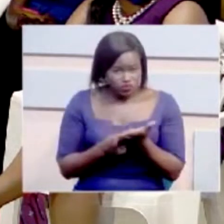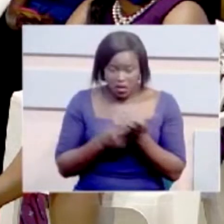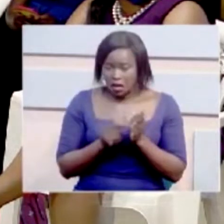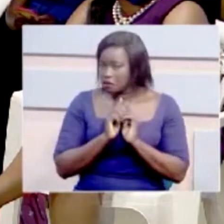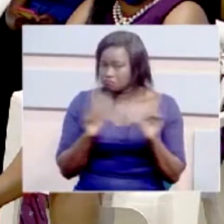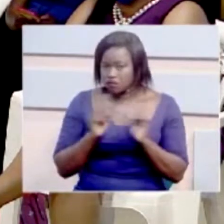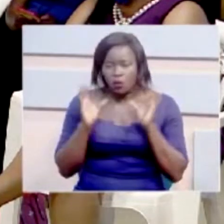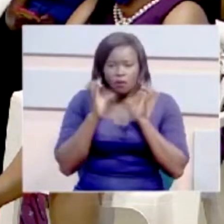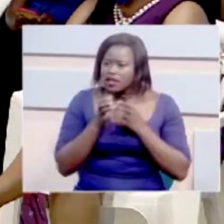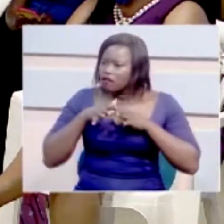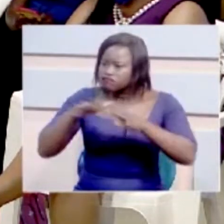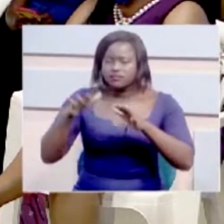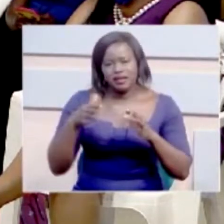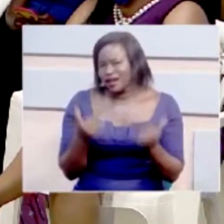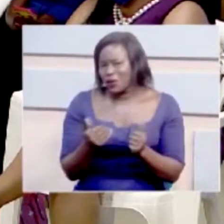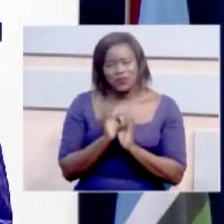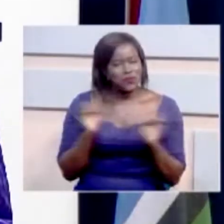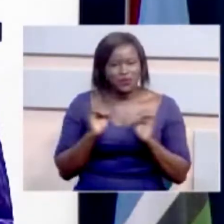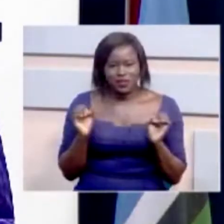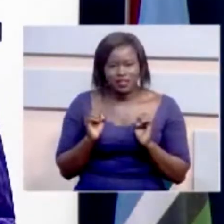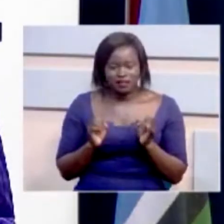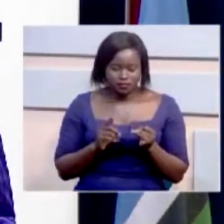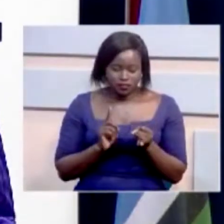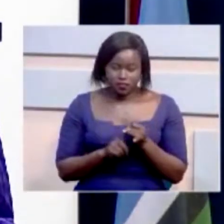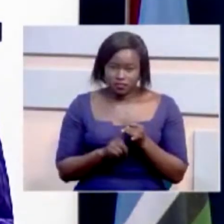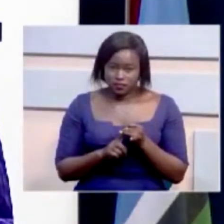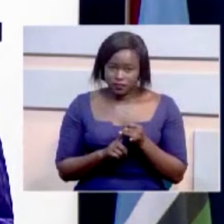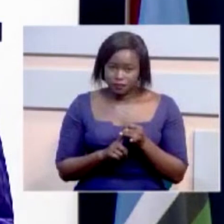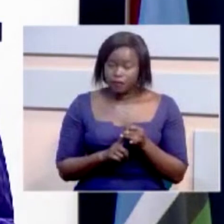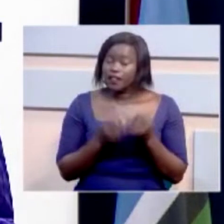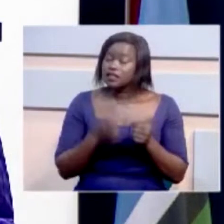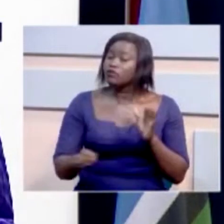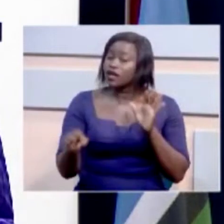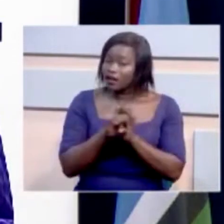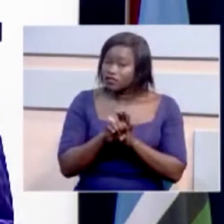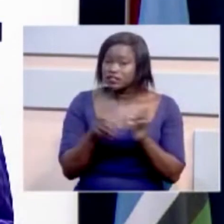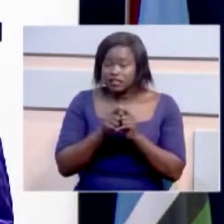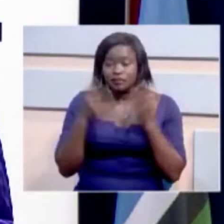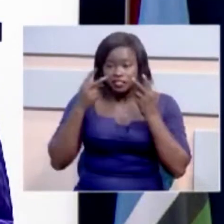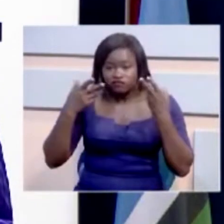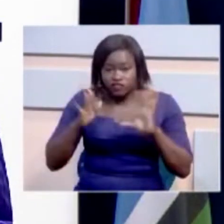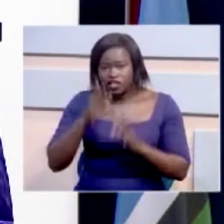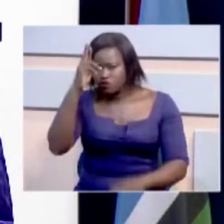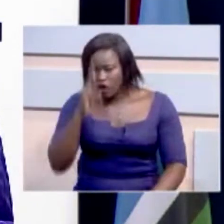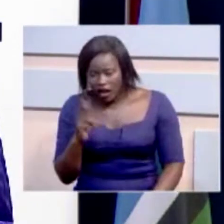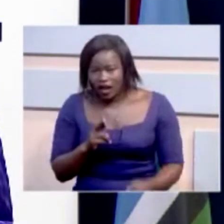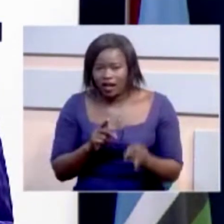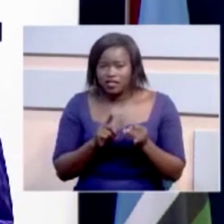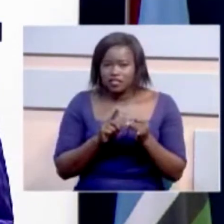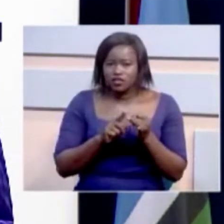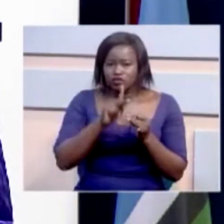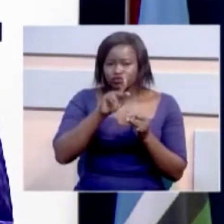this point in time. 2, as evidenced from Rakai, Chotera